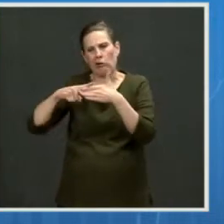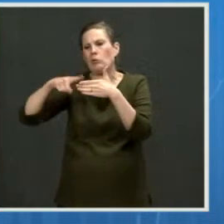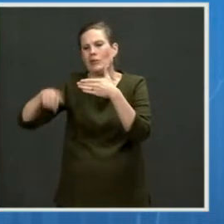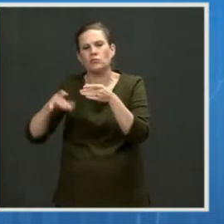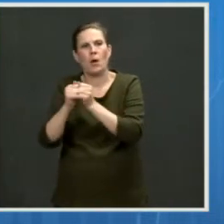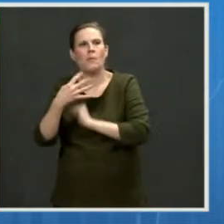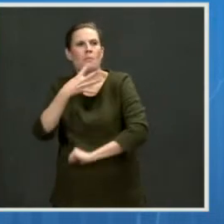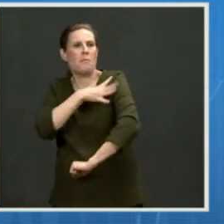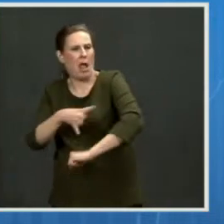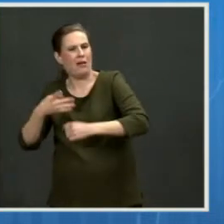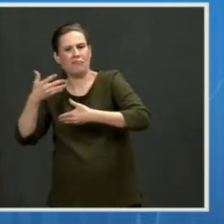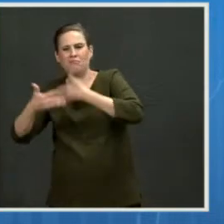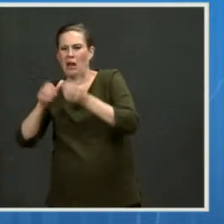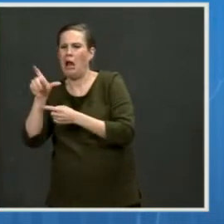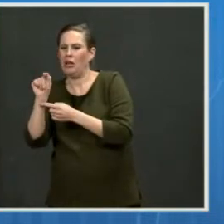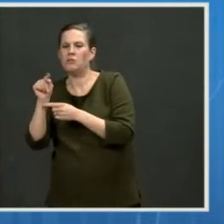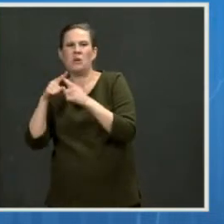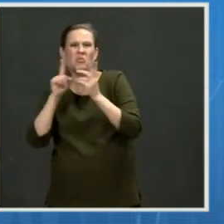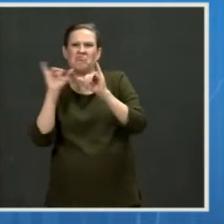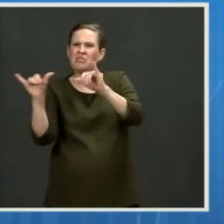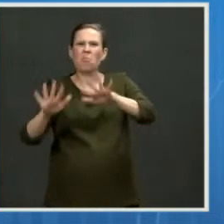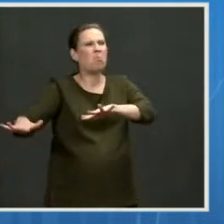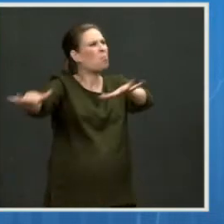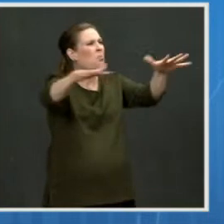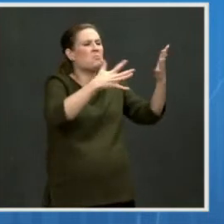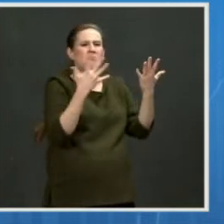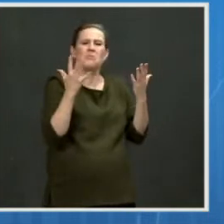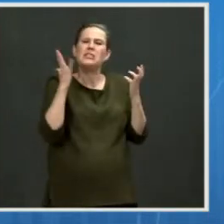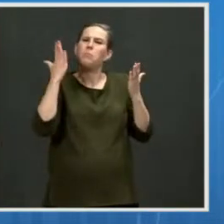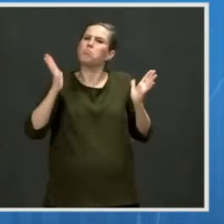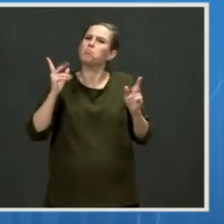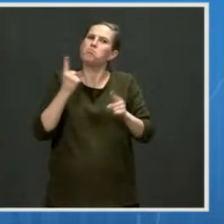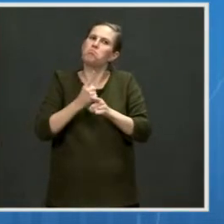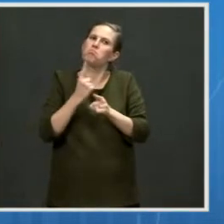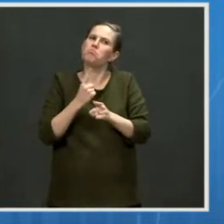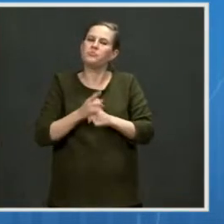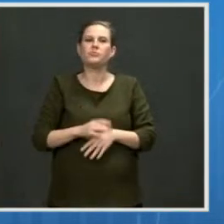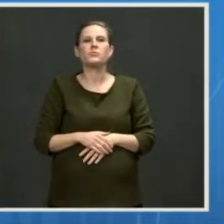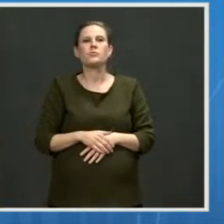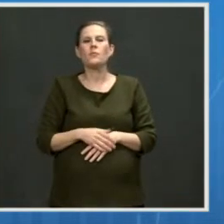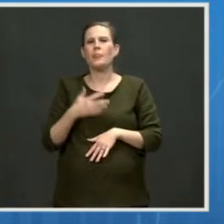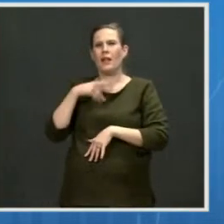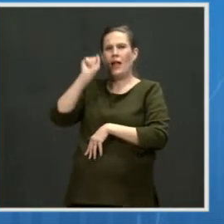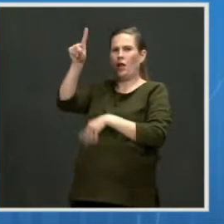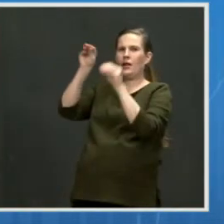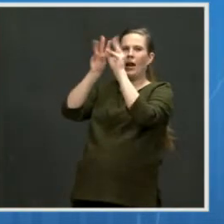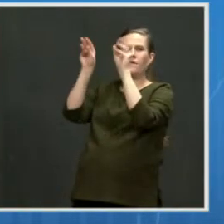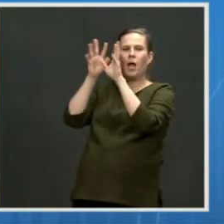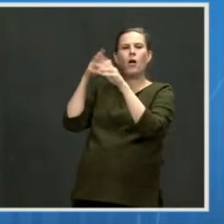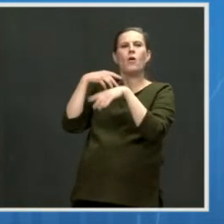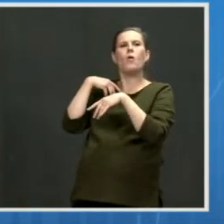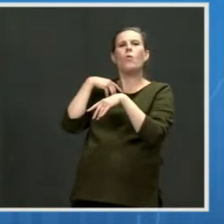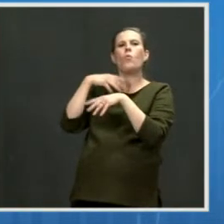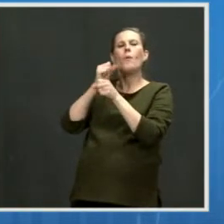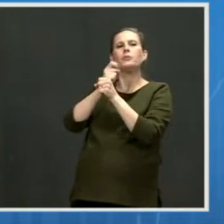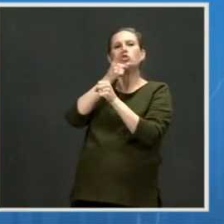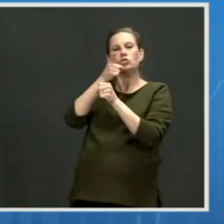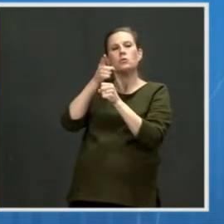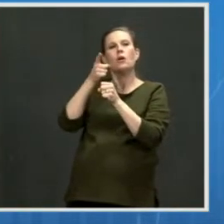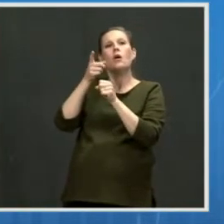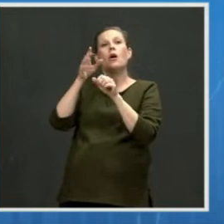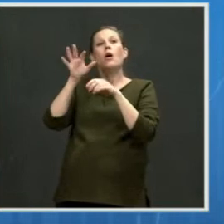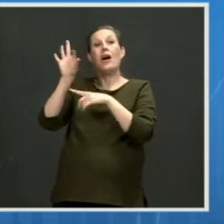just pile on to assure the public of the following. The FDA